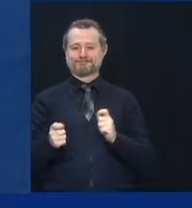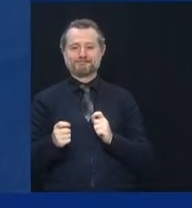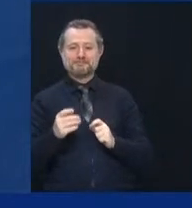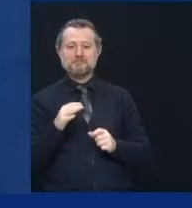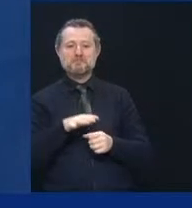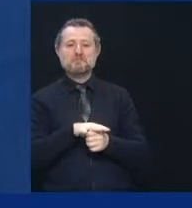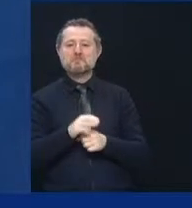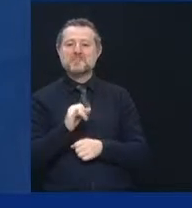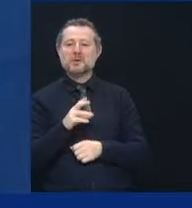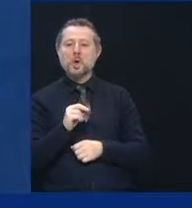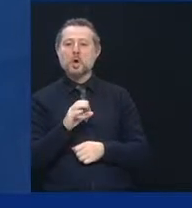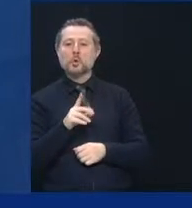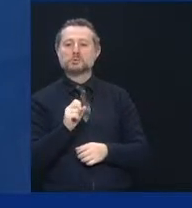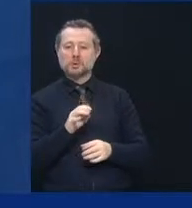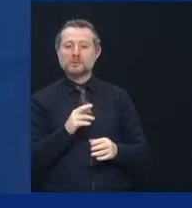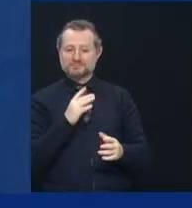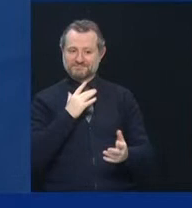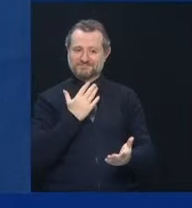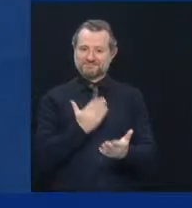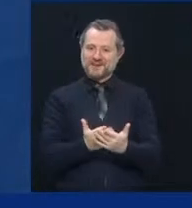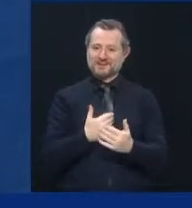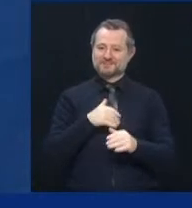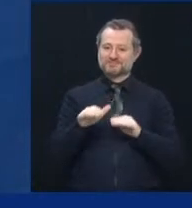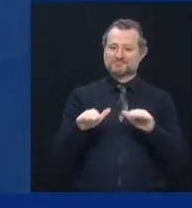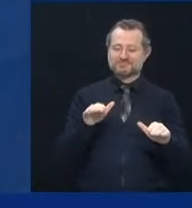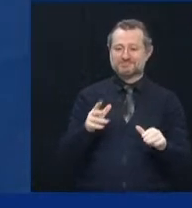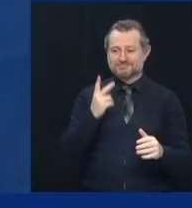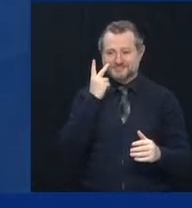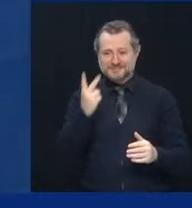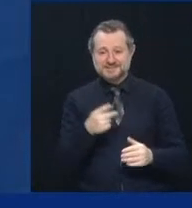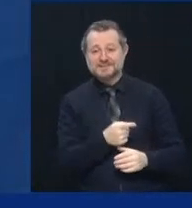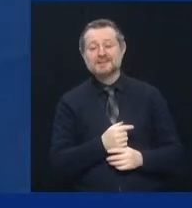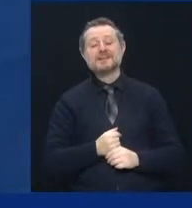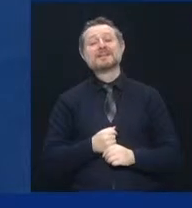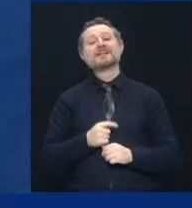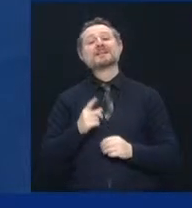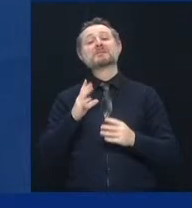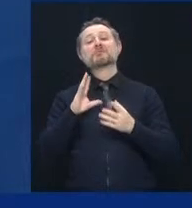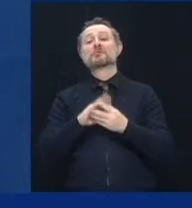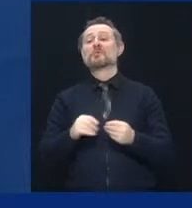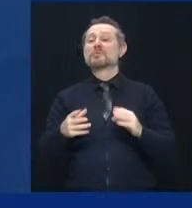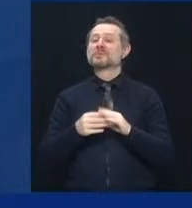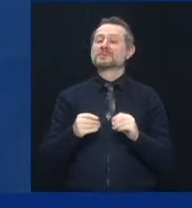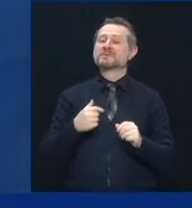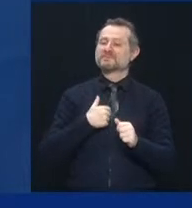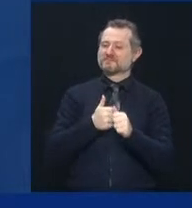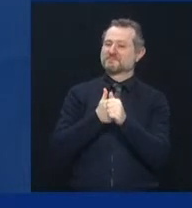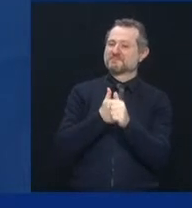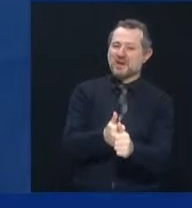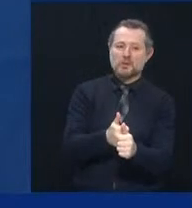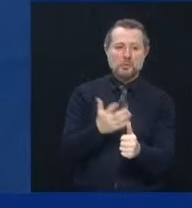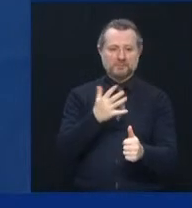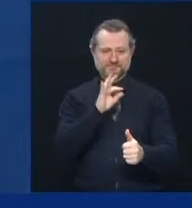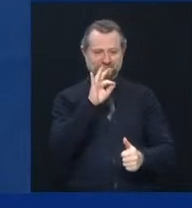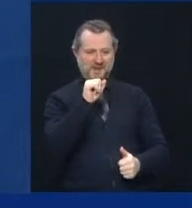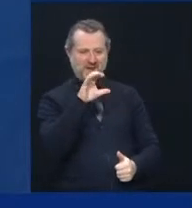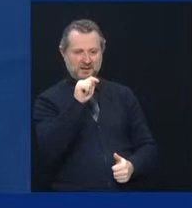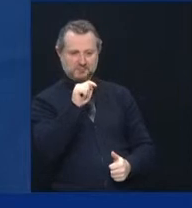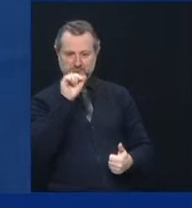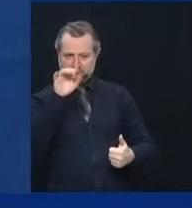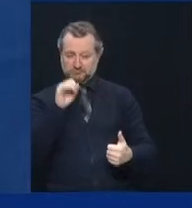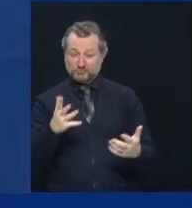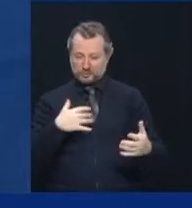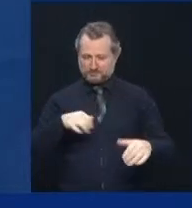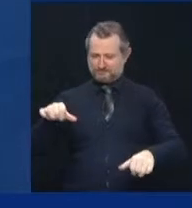is not emotion, it's not anecdotal. Follow the facts, follow the science, and follow the